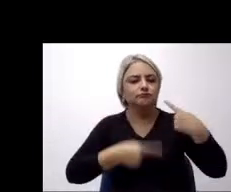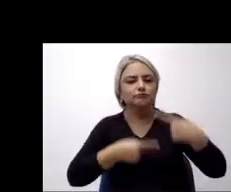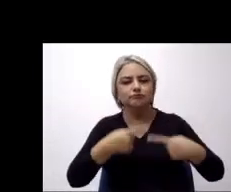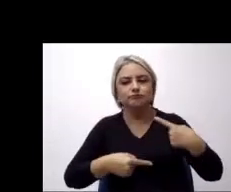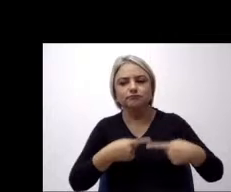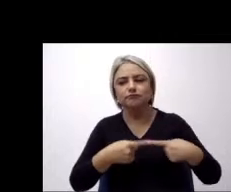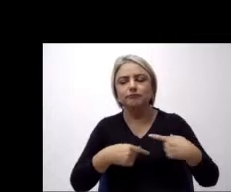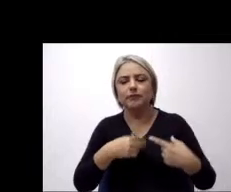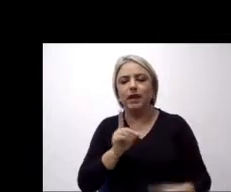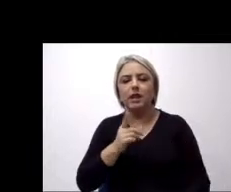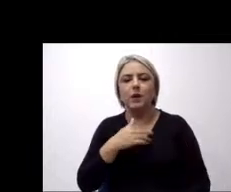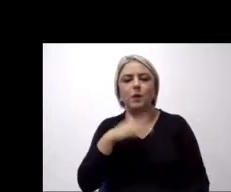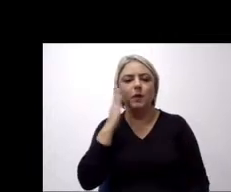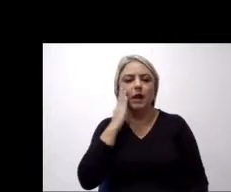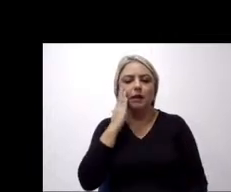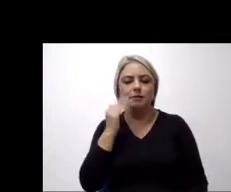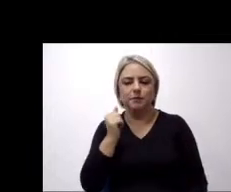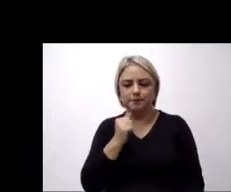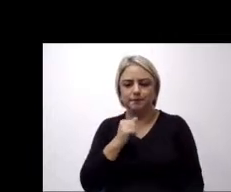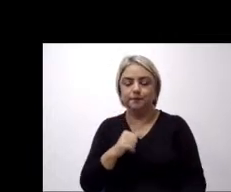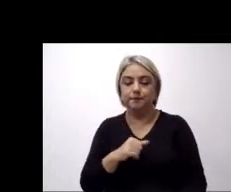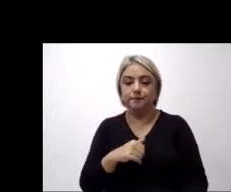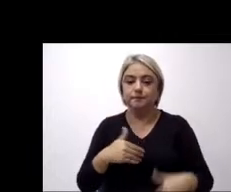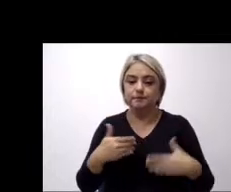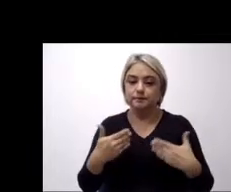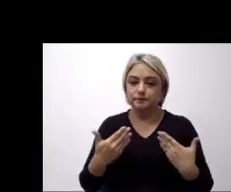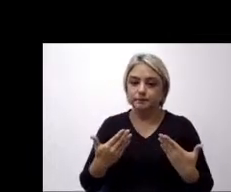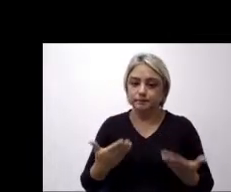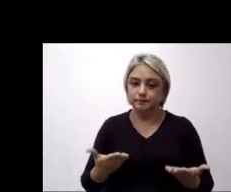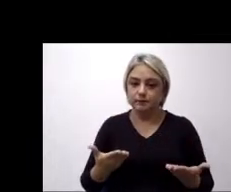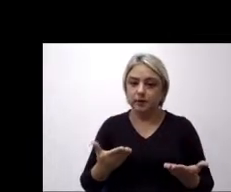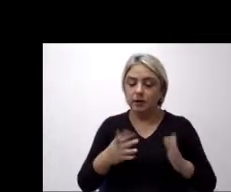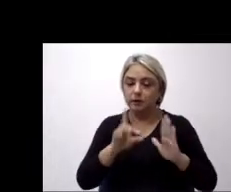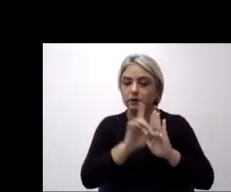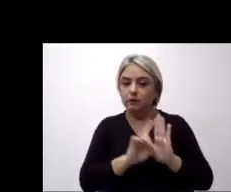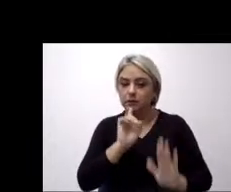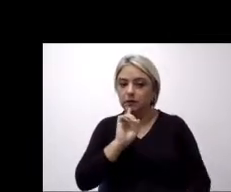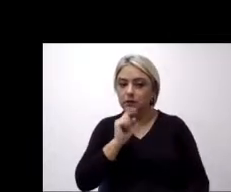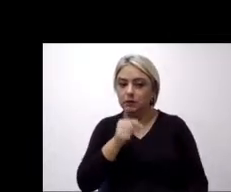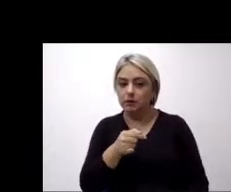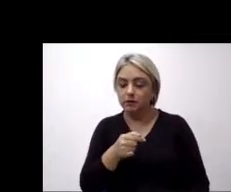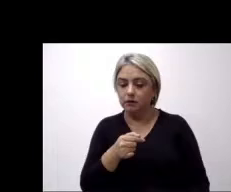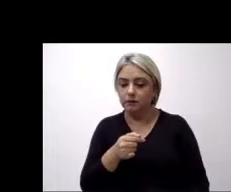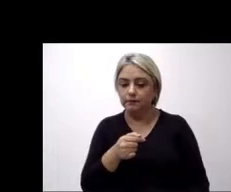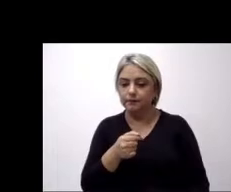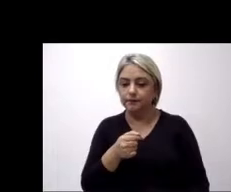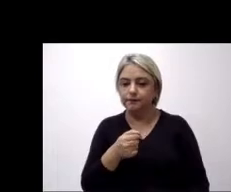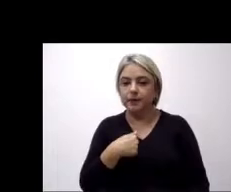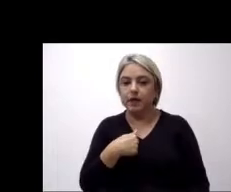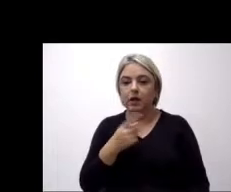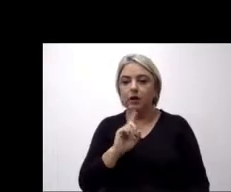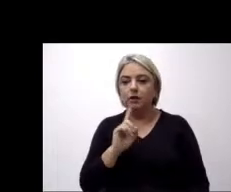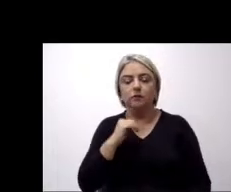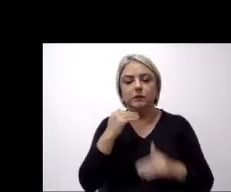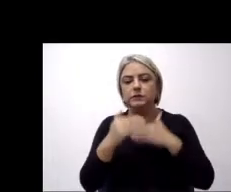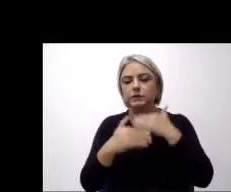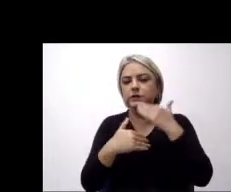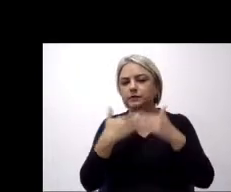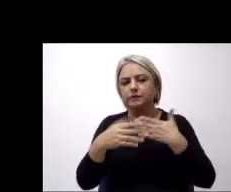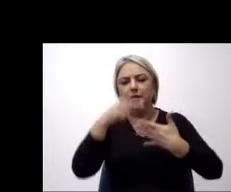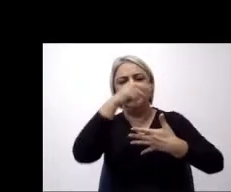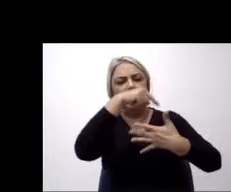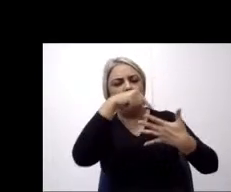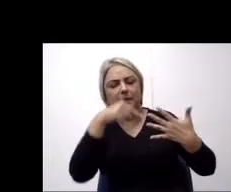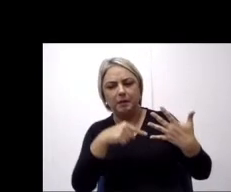a non-determinist approach, and I don't develop all the point to try